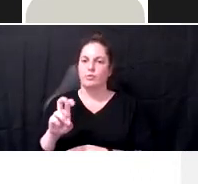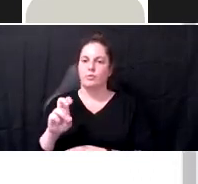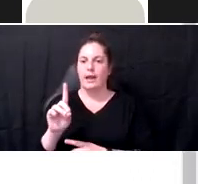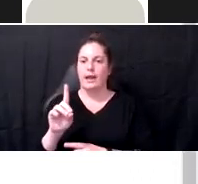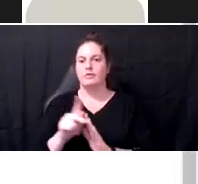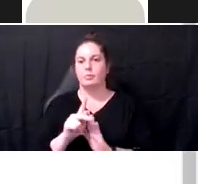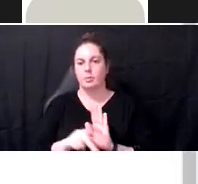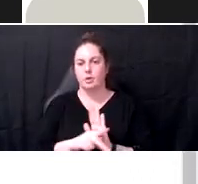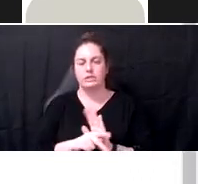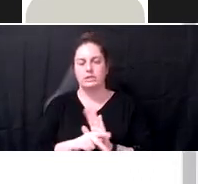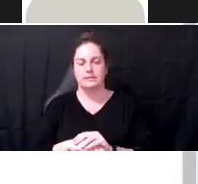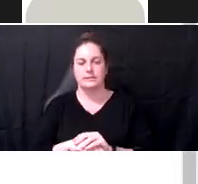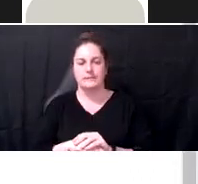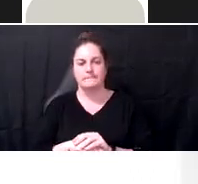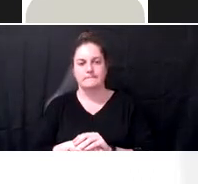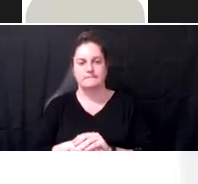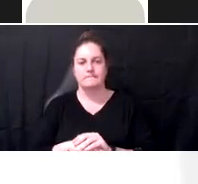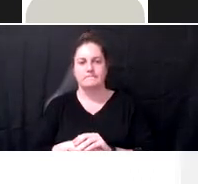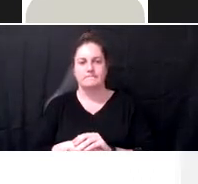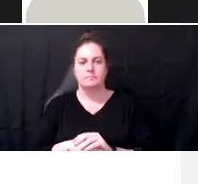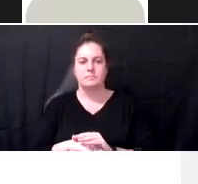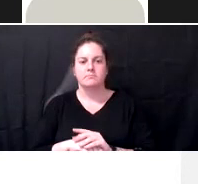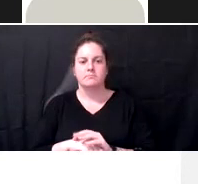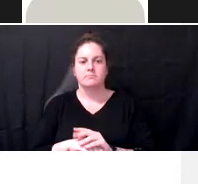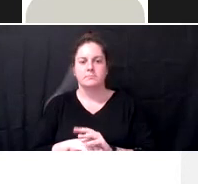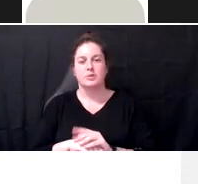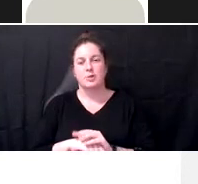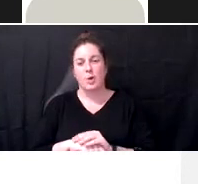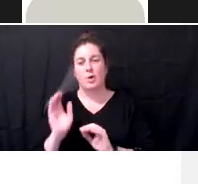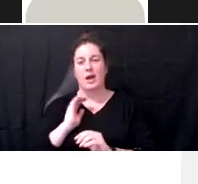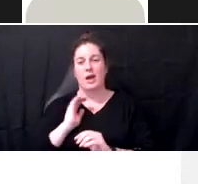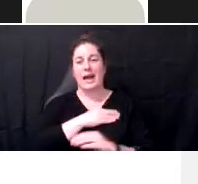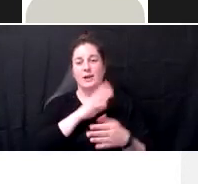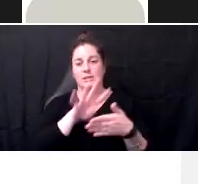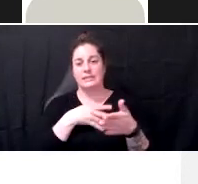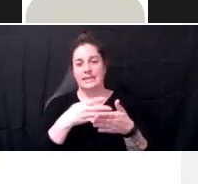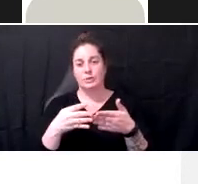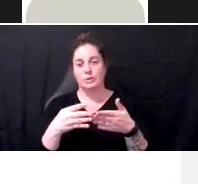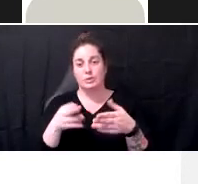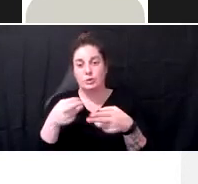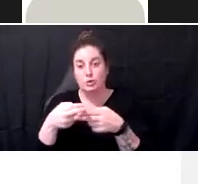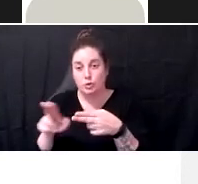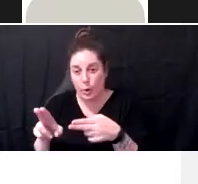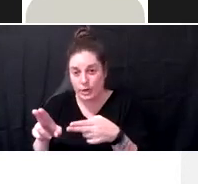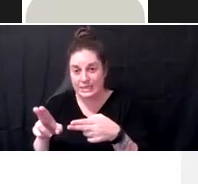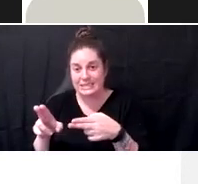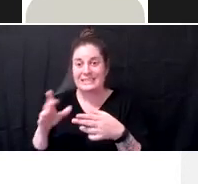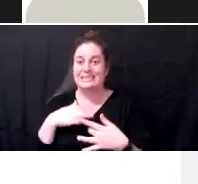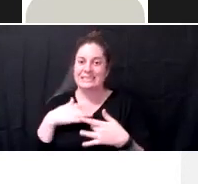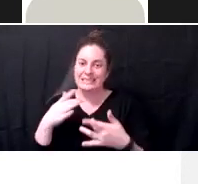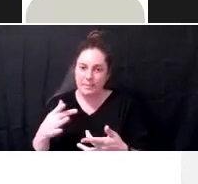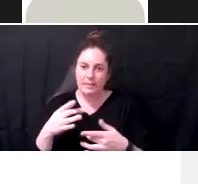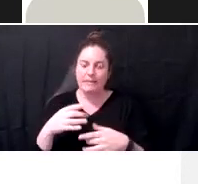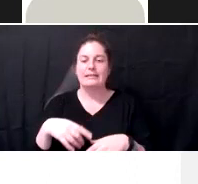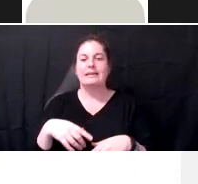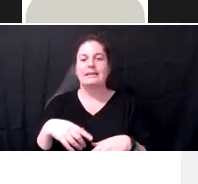do, I mean, it kind of, because of the condensed schedule, typically what I have you do is a discussion on a